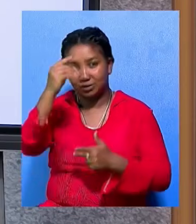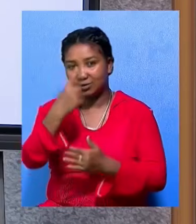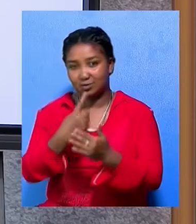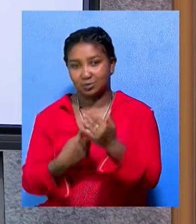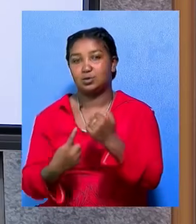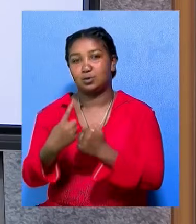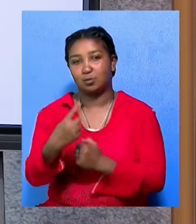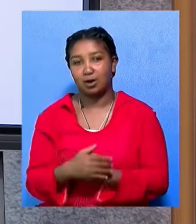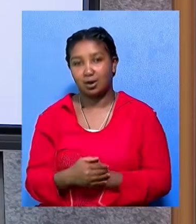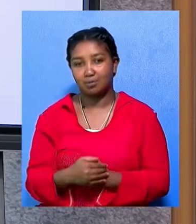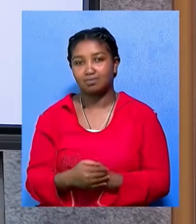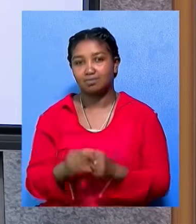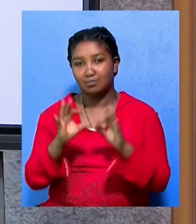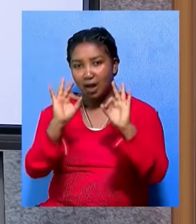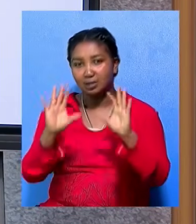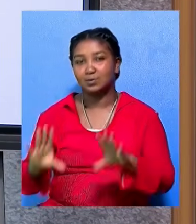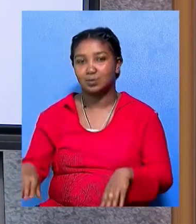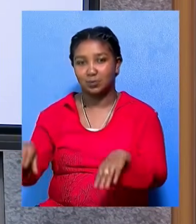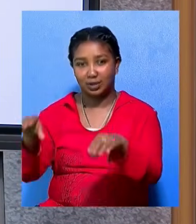singular. Nice students.